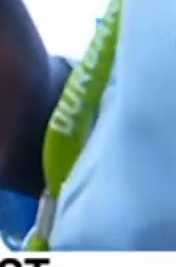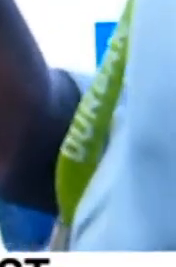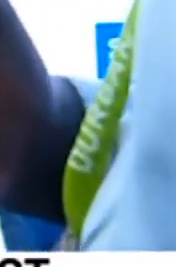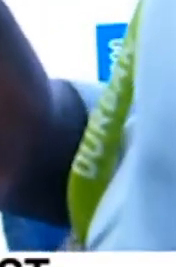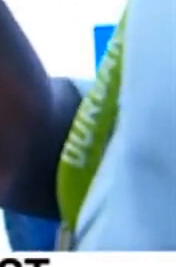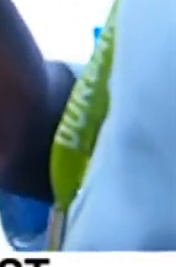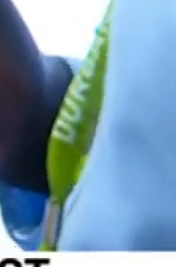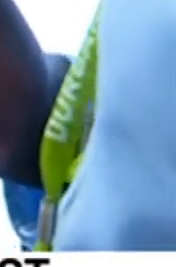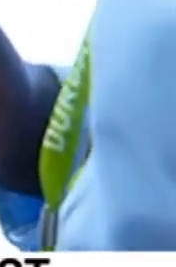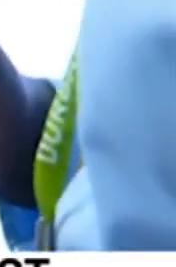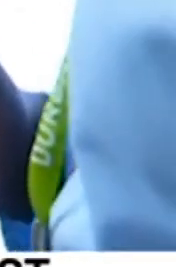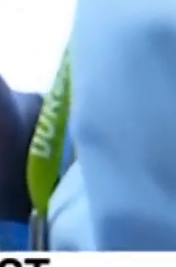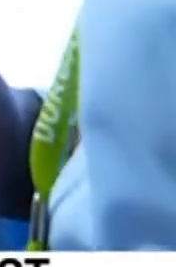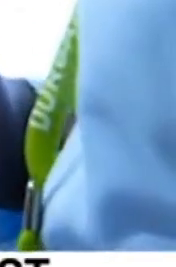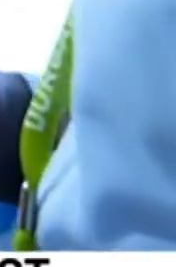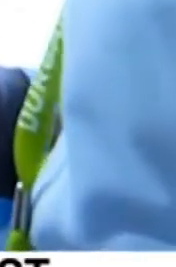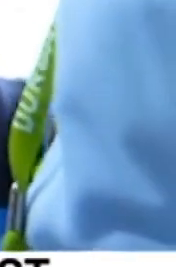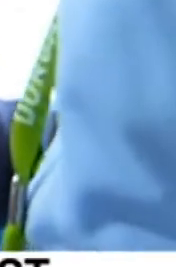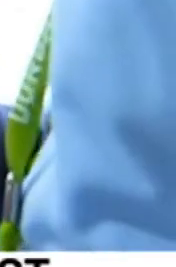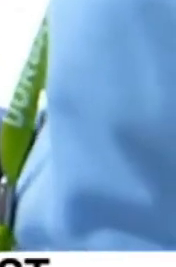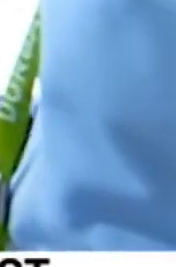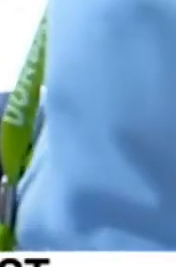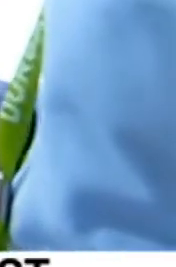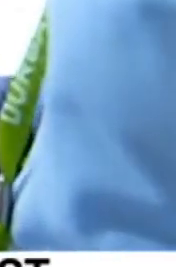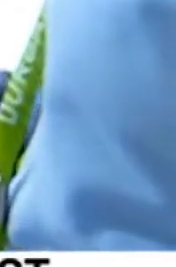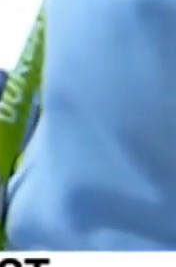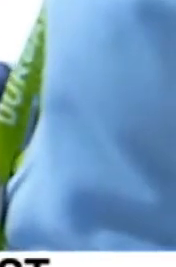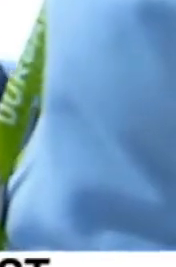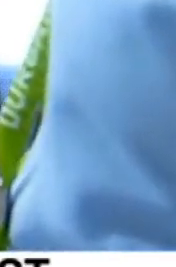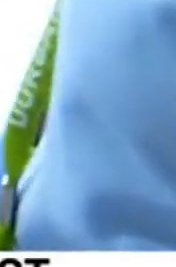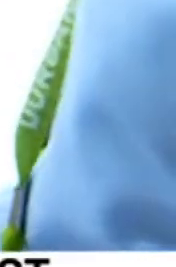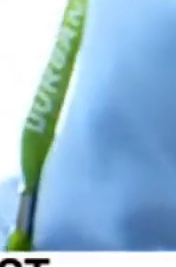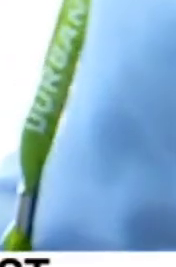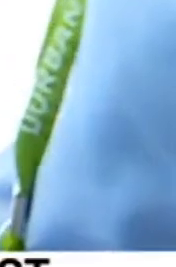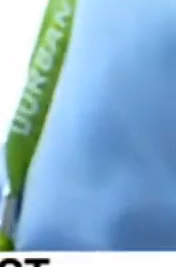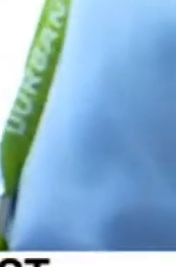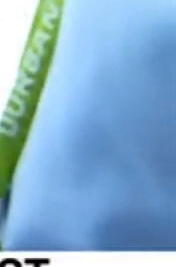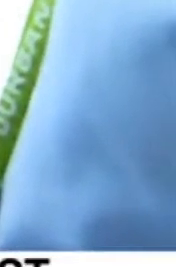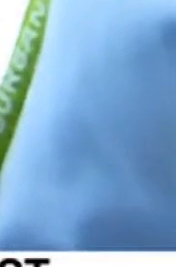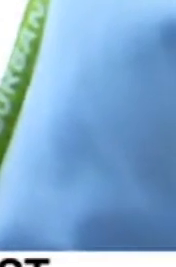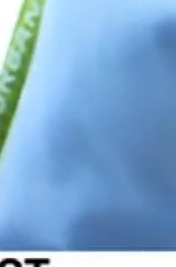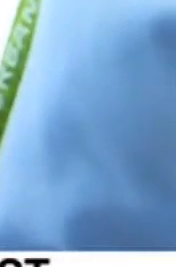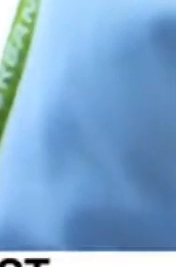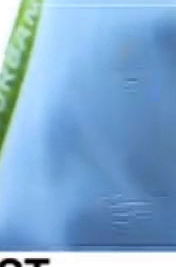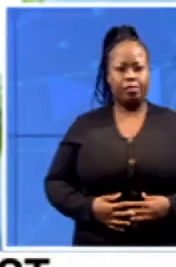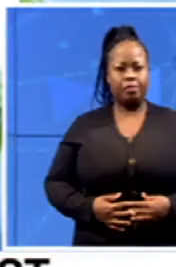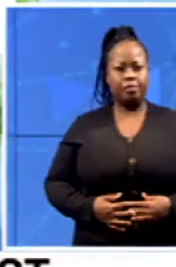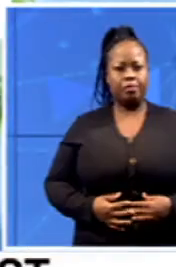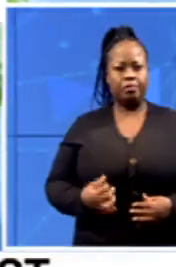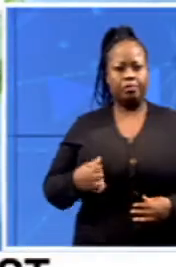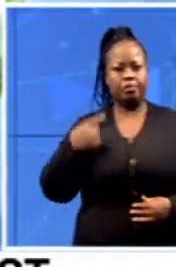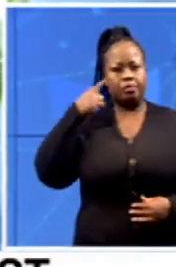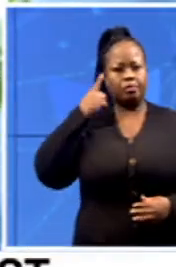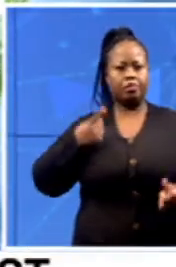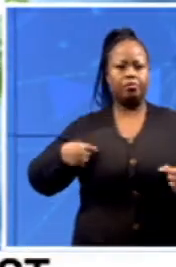regulations affected you? Because we haven't brought people here for the past 2 years. I think for us